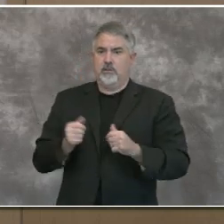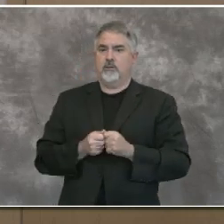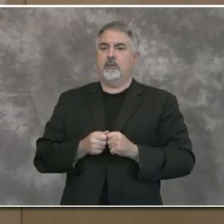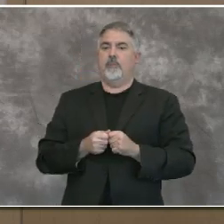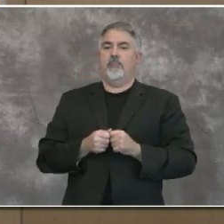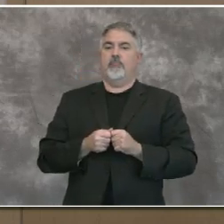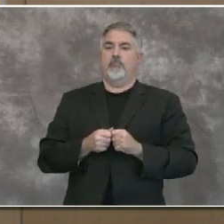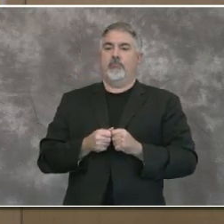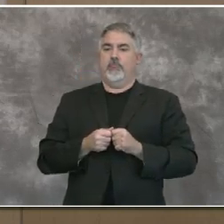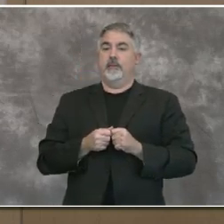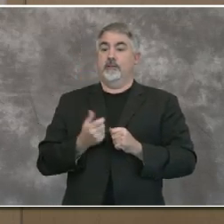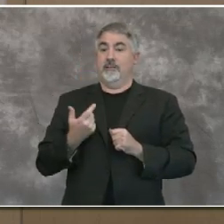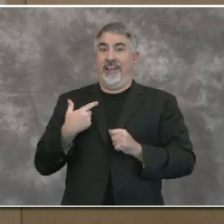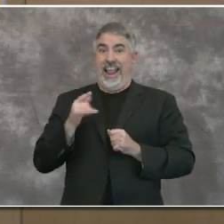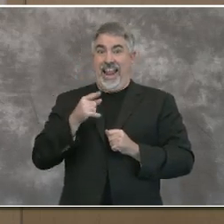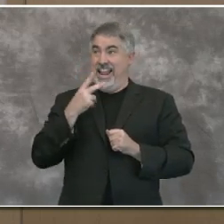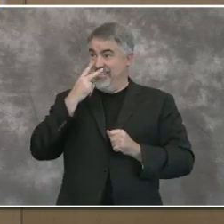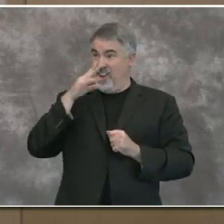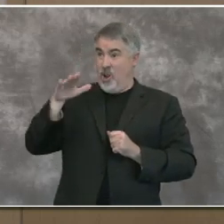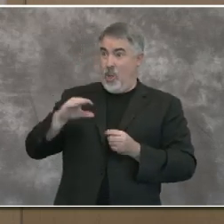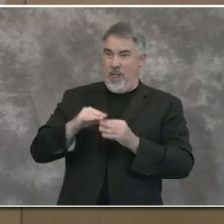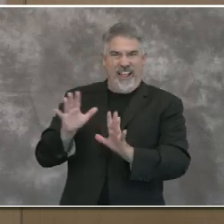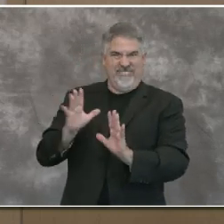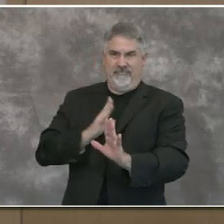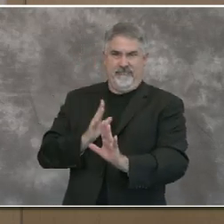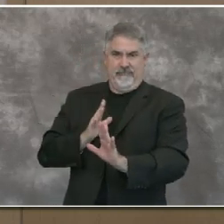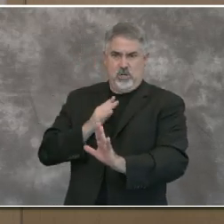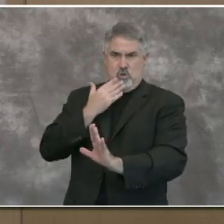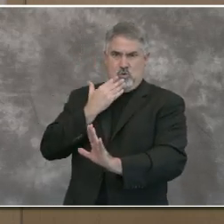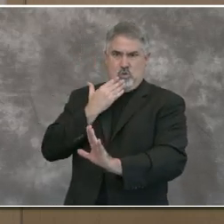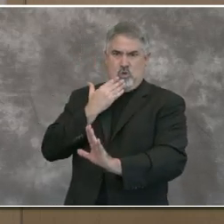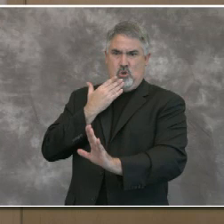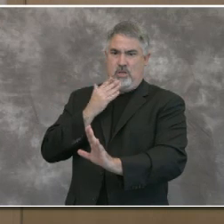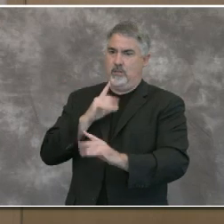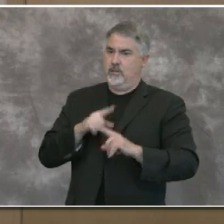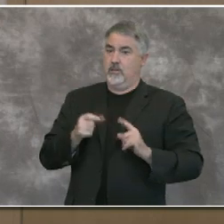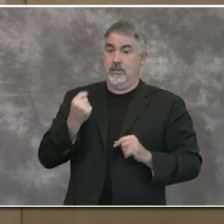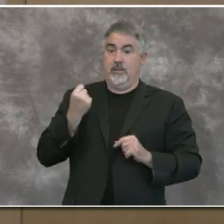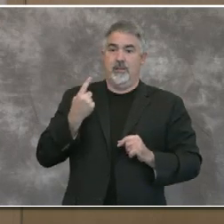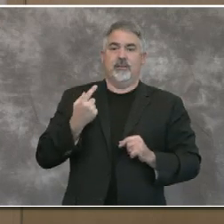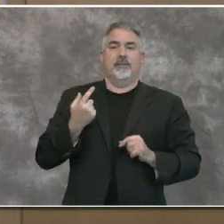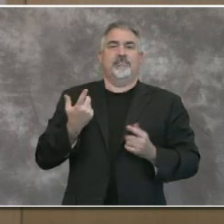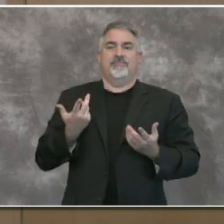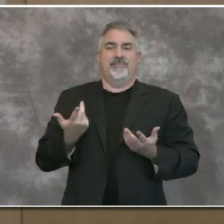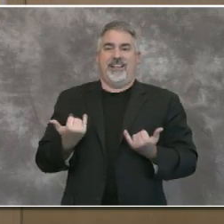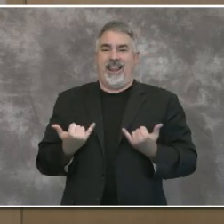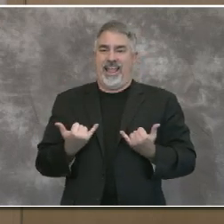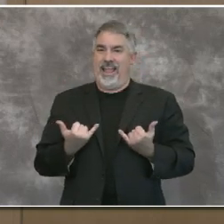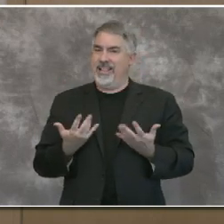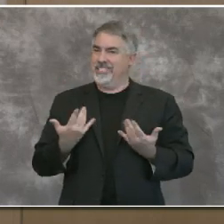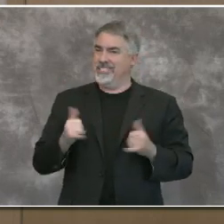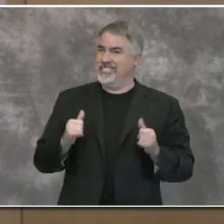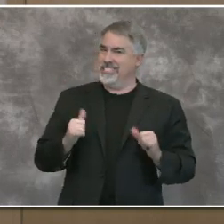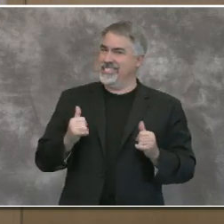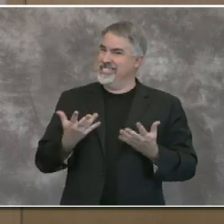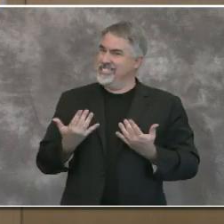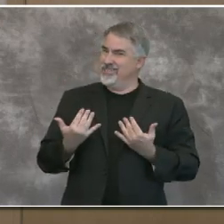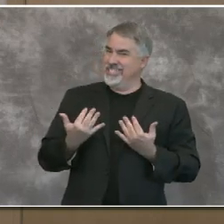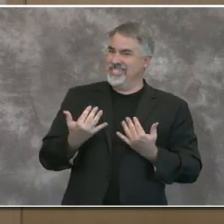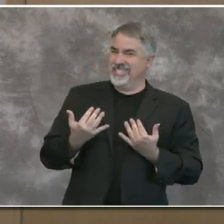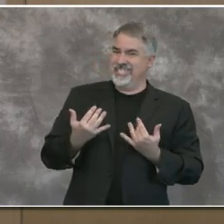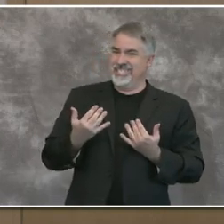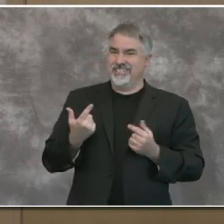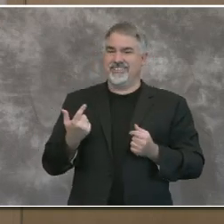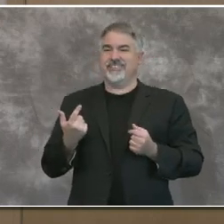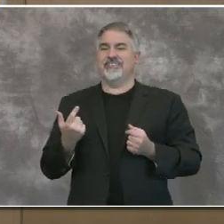would happen, but on the flip side, now you have to worry about people are staying away. We don't want people to stay away